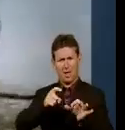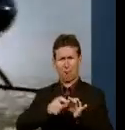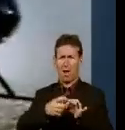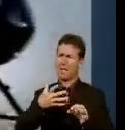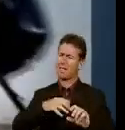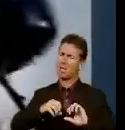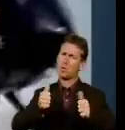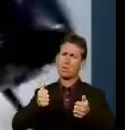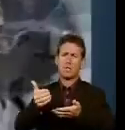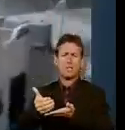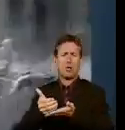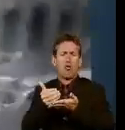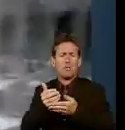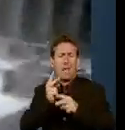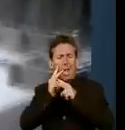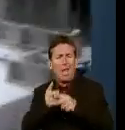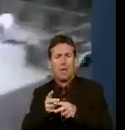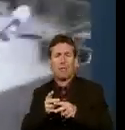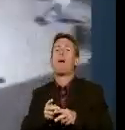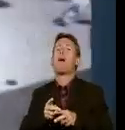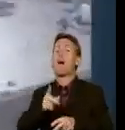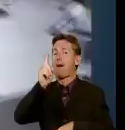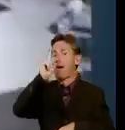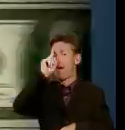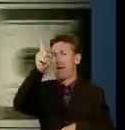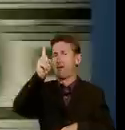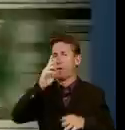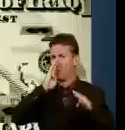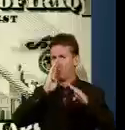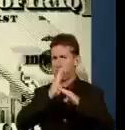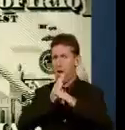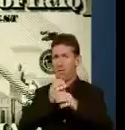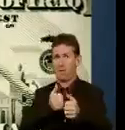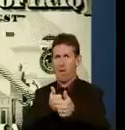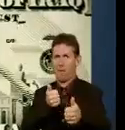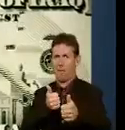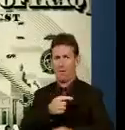security. Enter the private military companies.